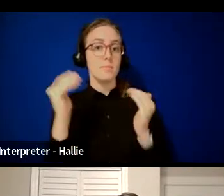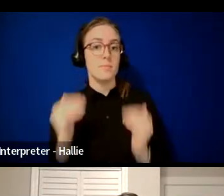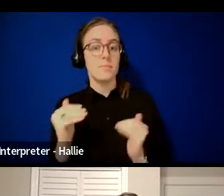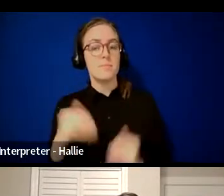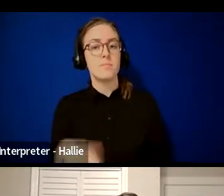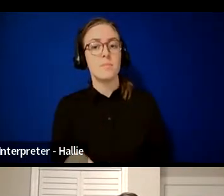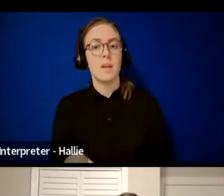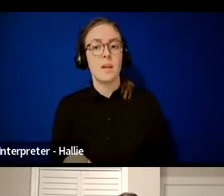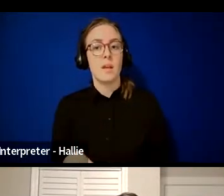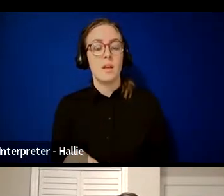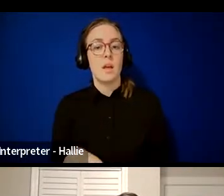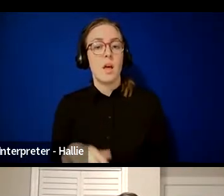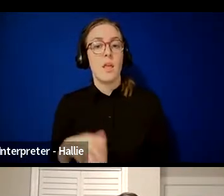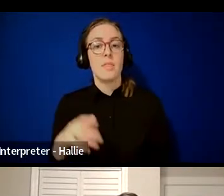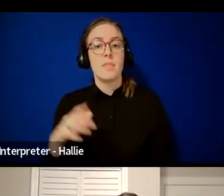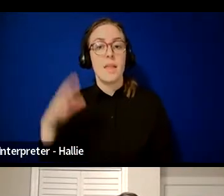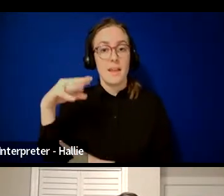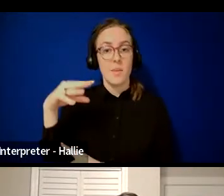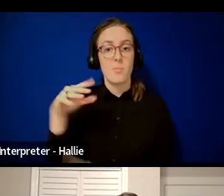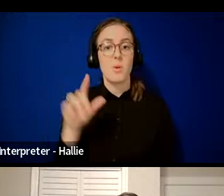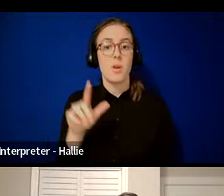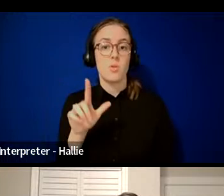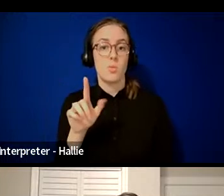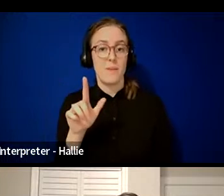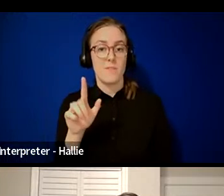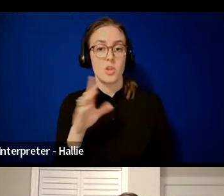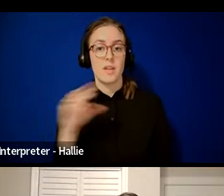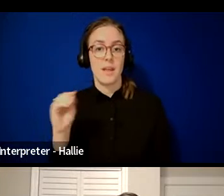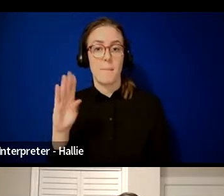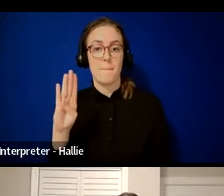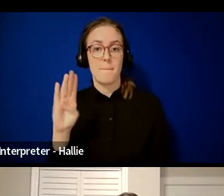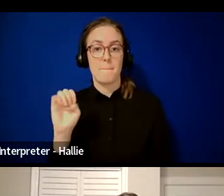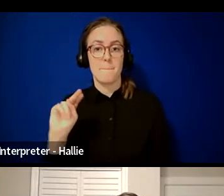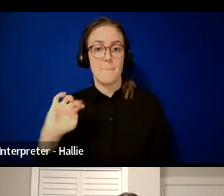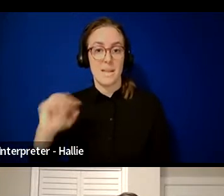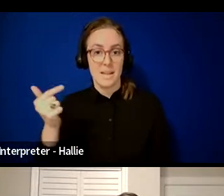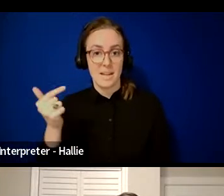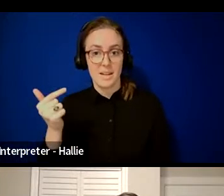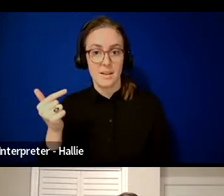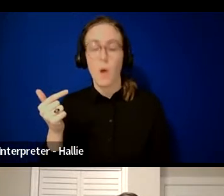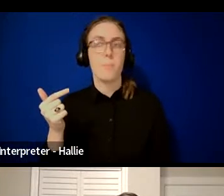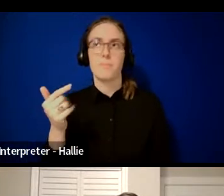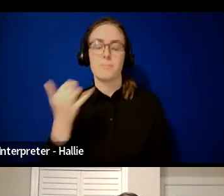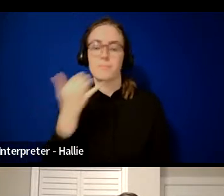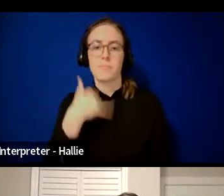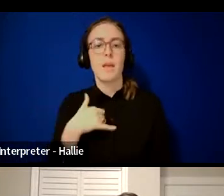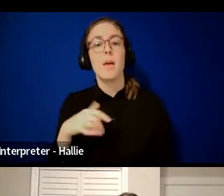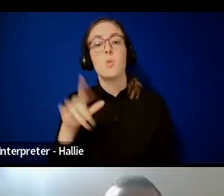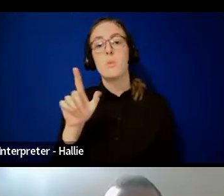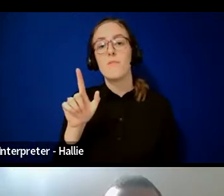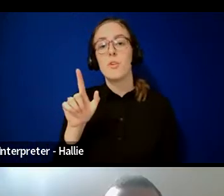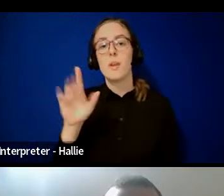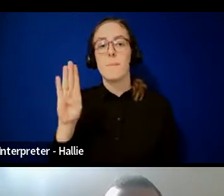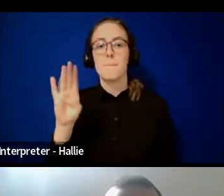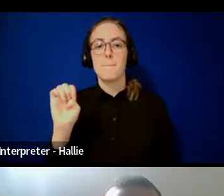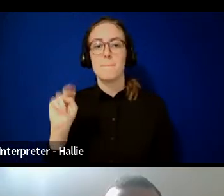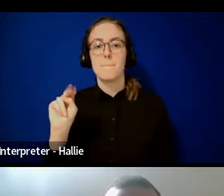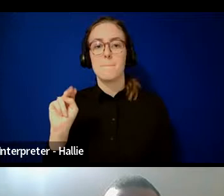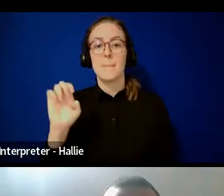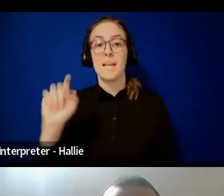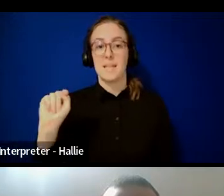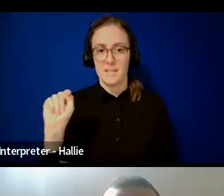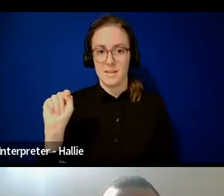camera at 21st and Benning is too wide to fit. 21st and Bennett is too wide to fit on Bennett